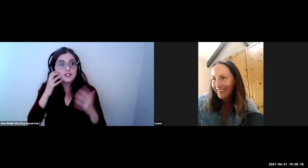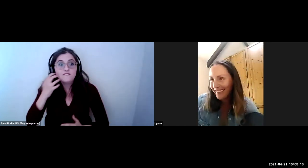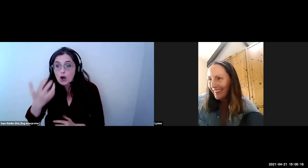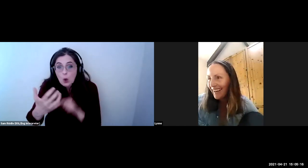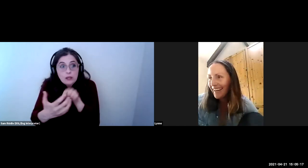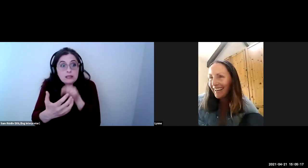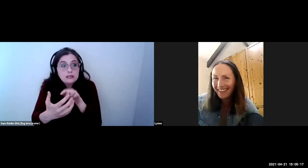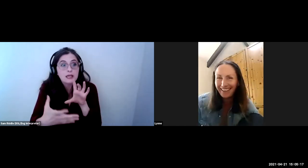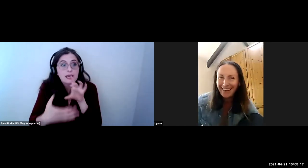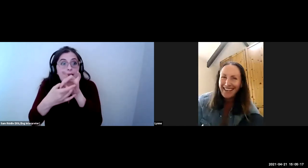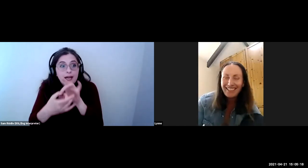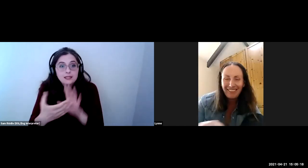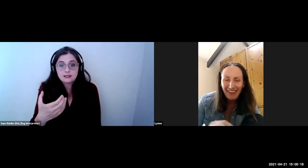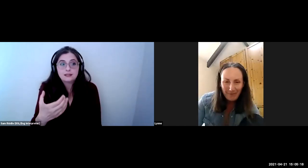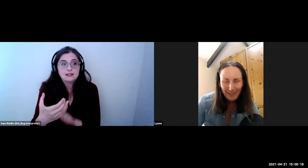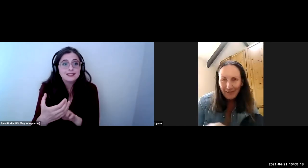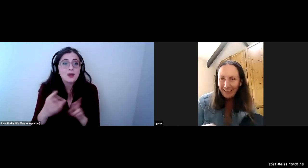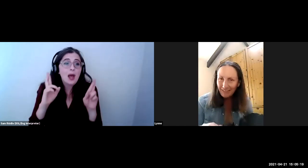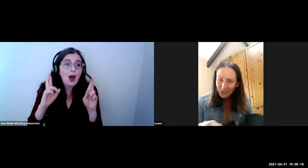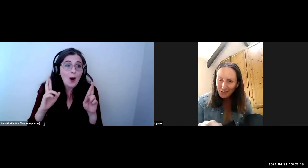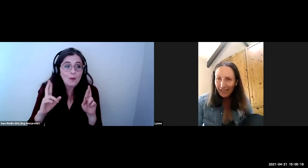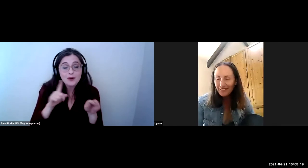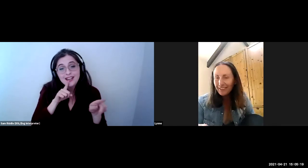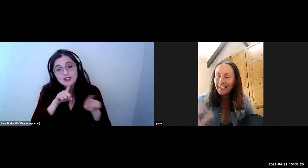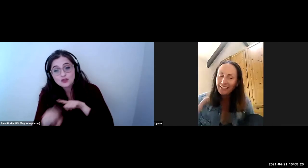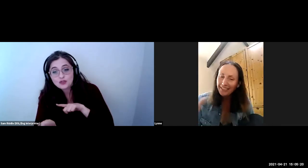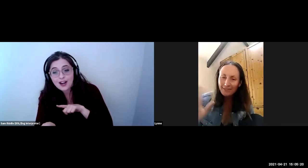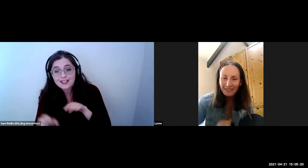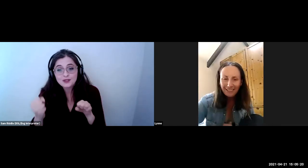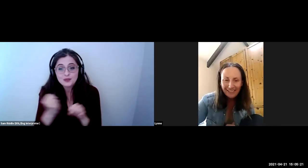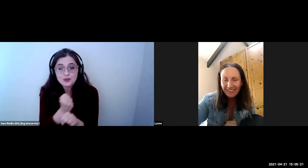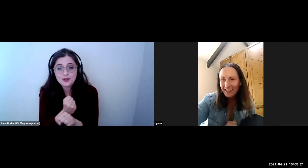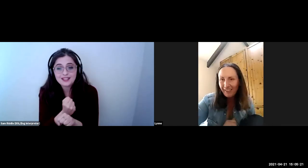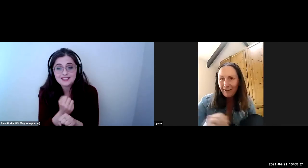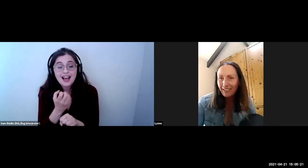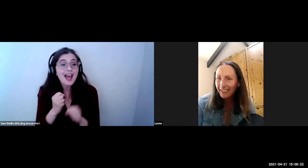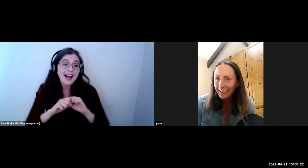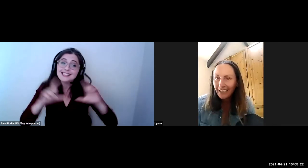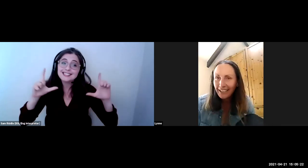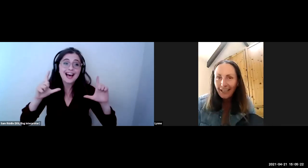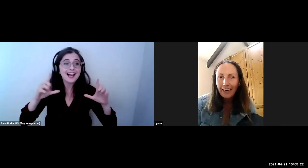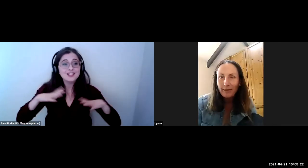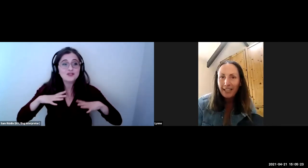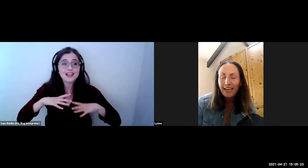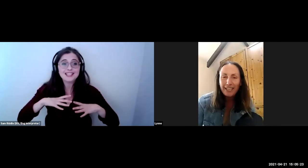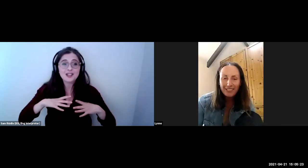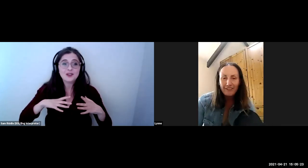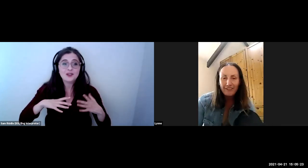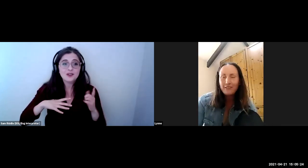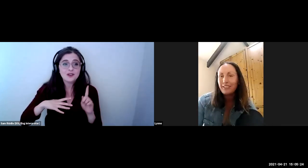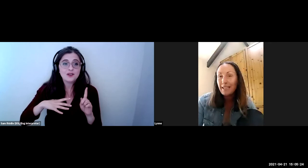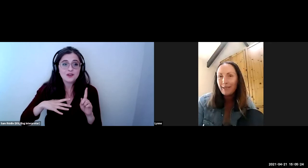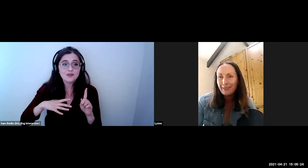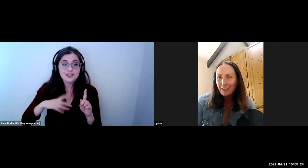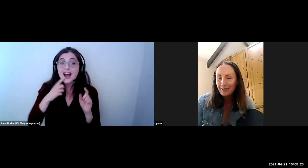phone. So I'm hoping that we can try and do this. I even had some slides to share and everything, which I have actually,